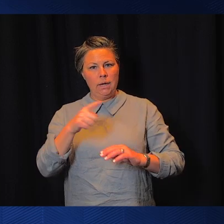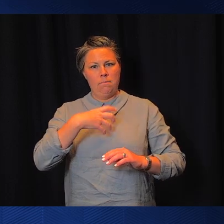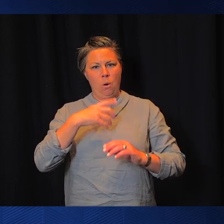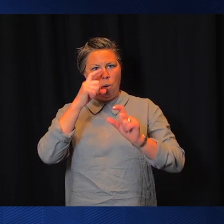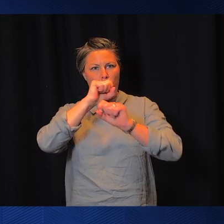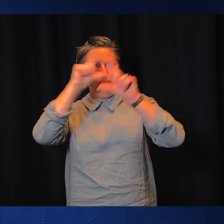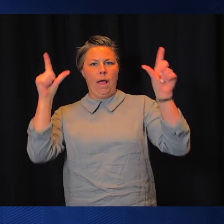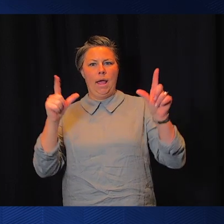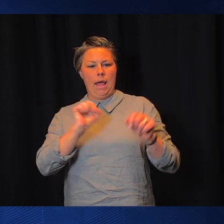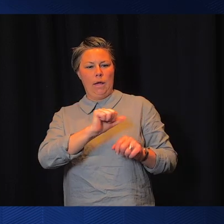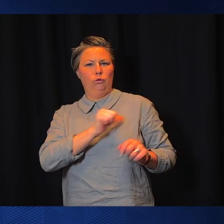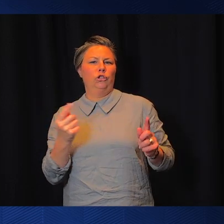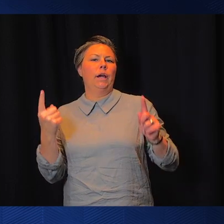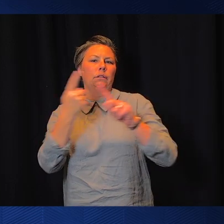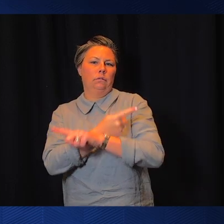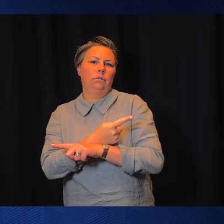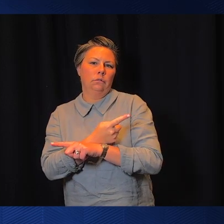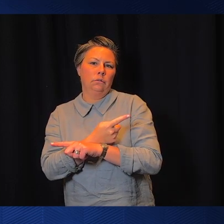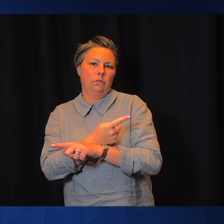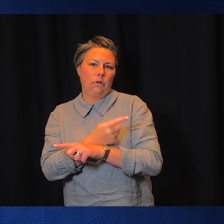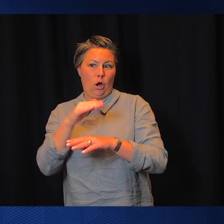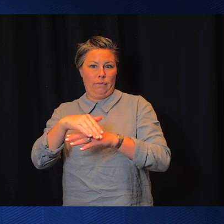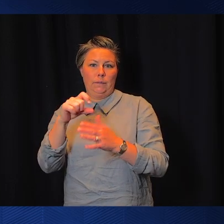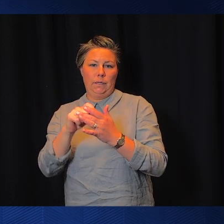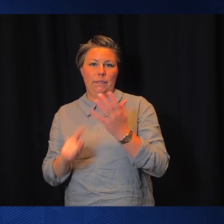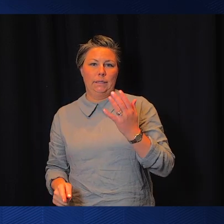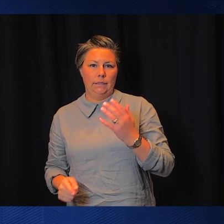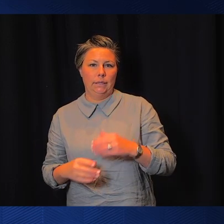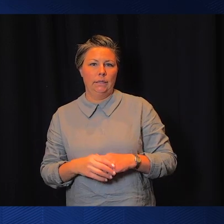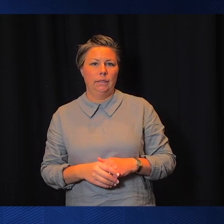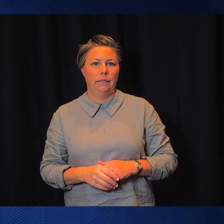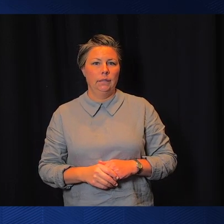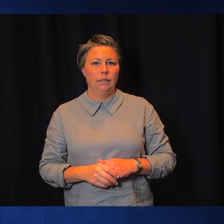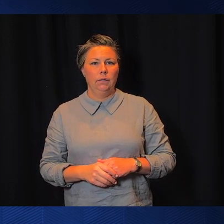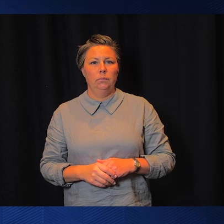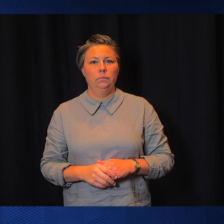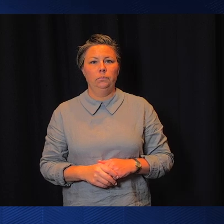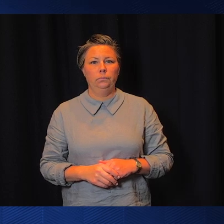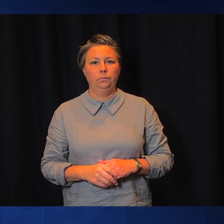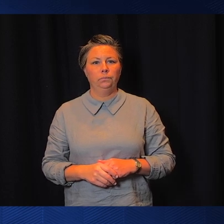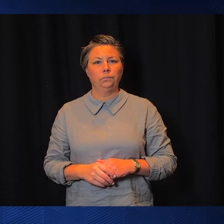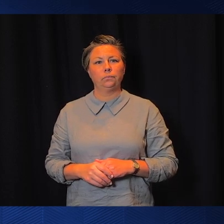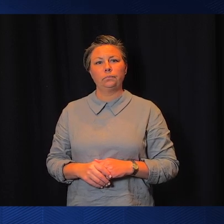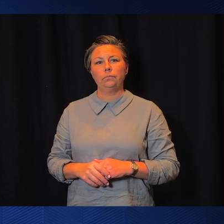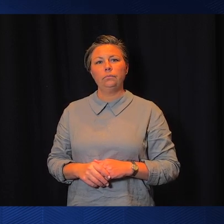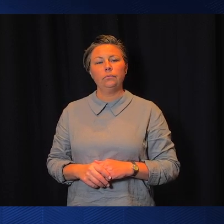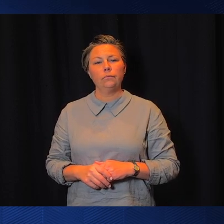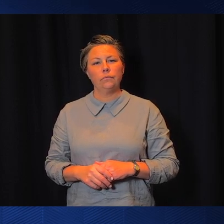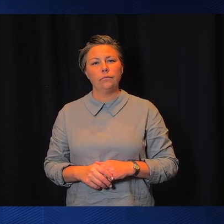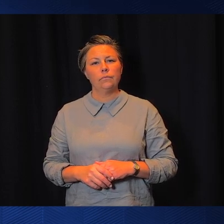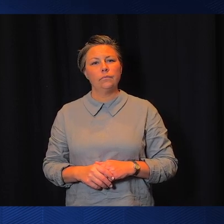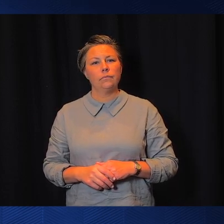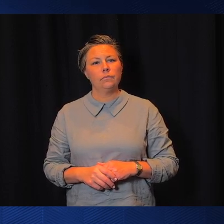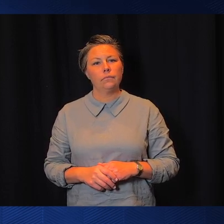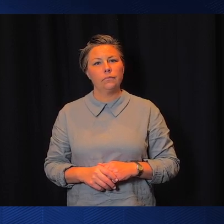Partners' approach are critical for OBD's success, perhaps more so than for